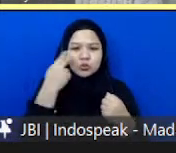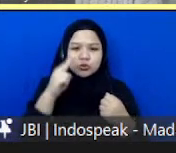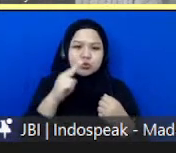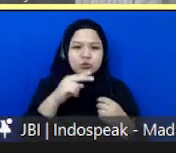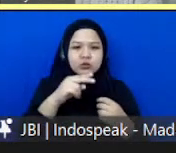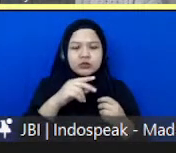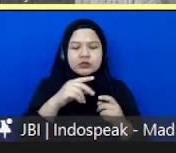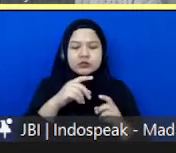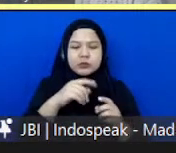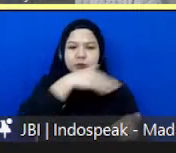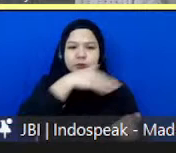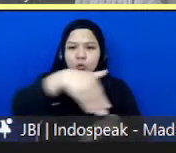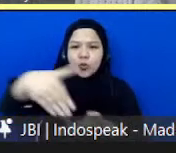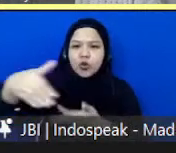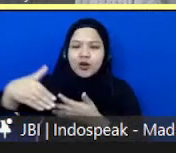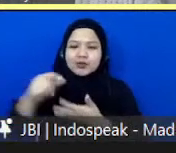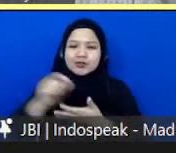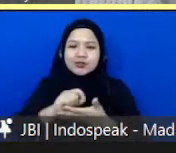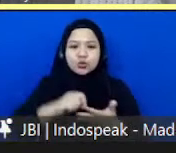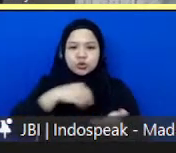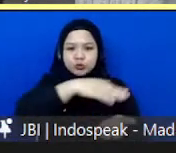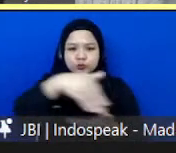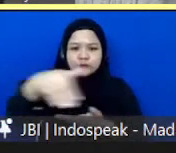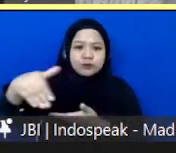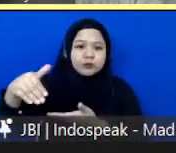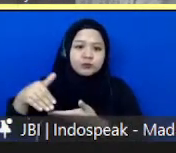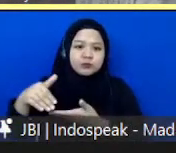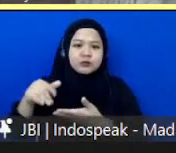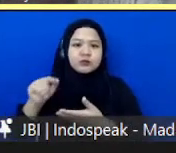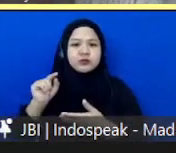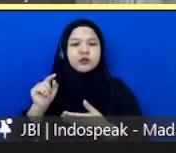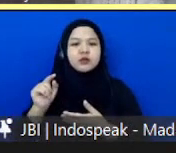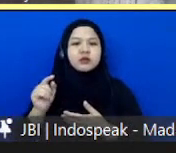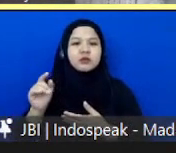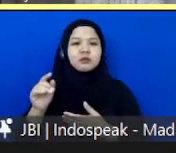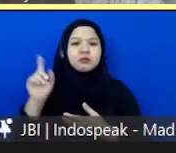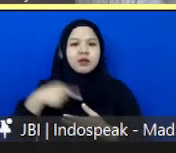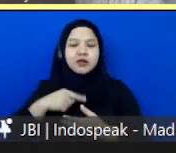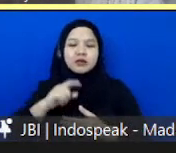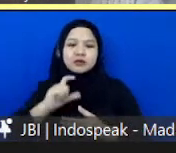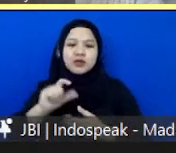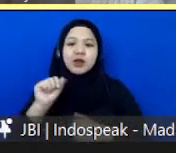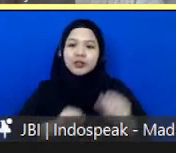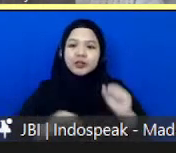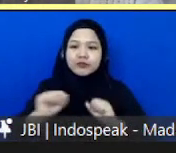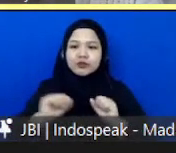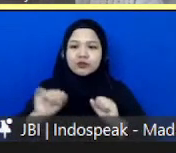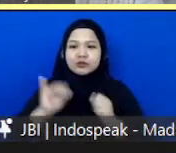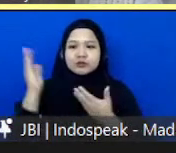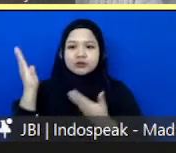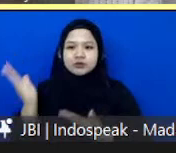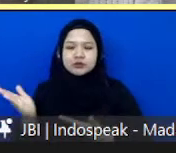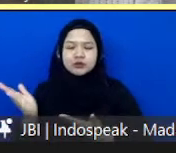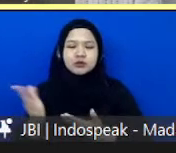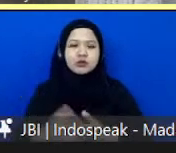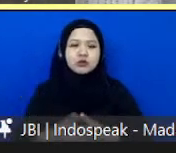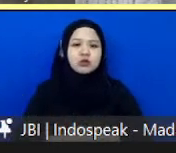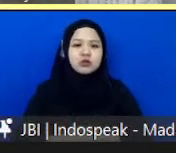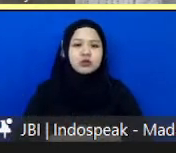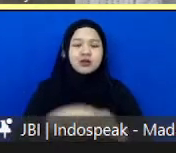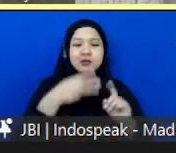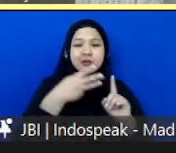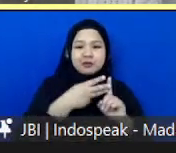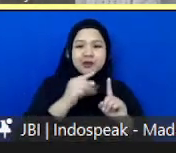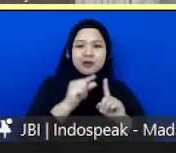undermined by this kind of activity. But the BPS did have a lot